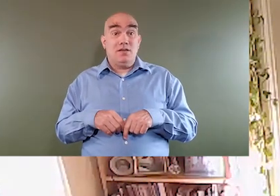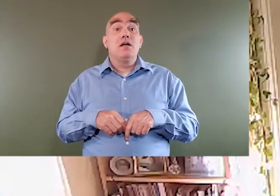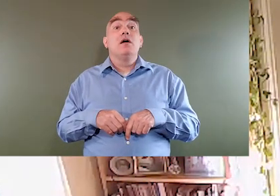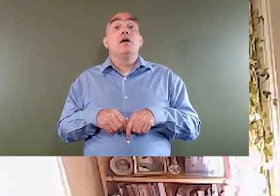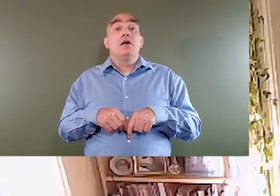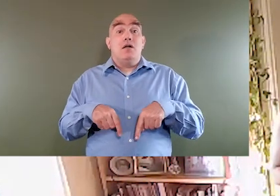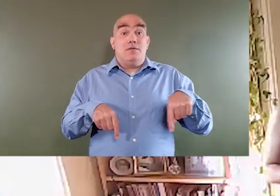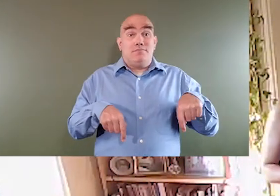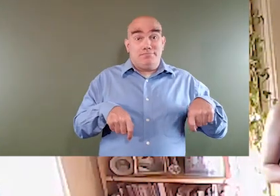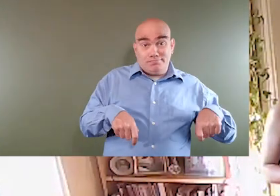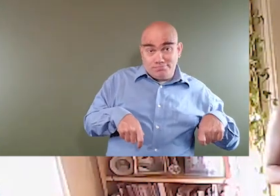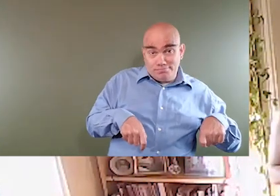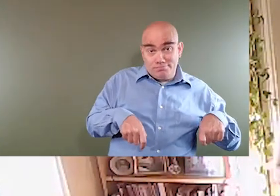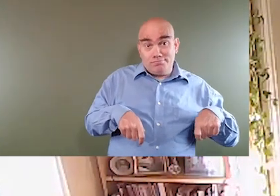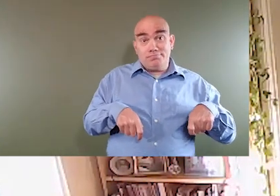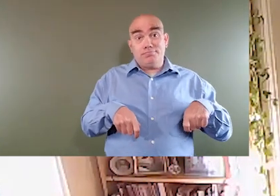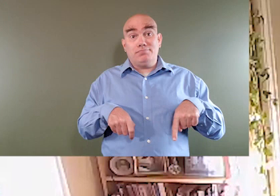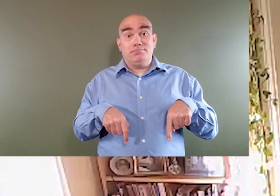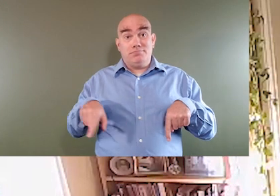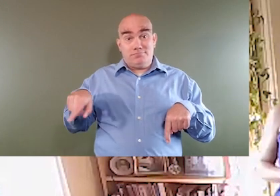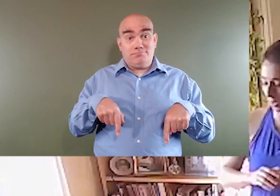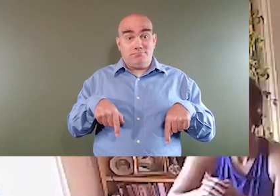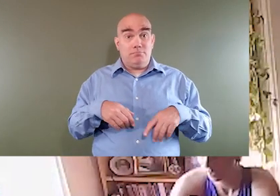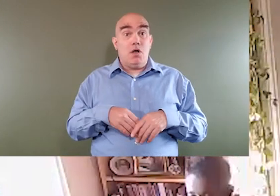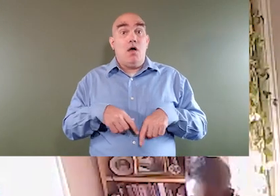back to the center, side leg raise on the right.